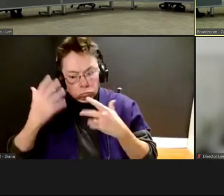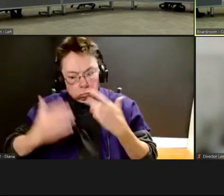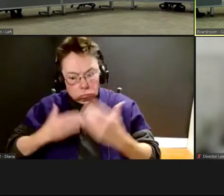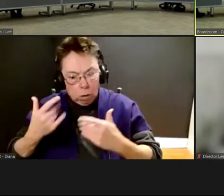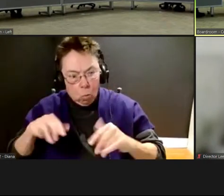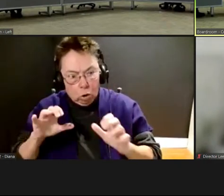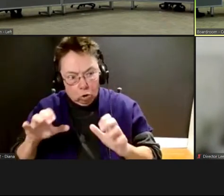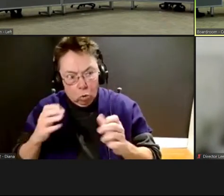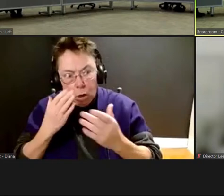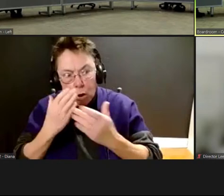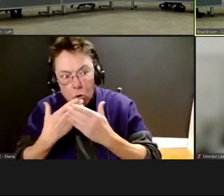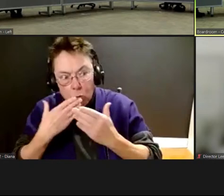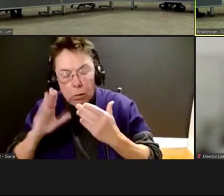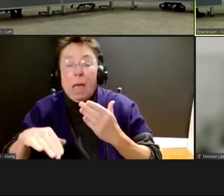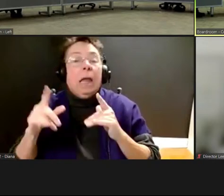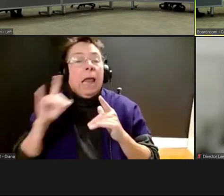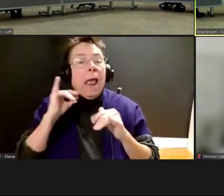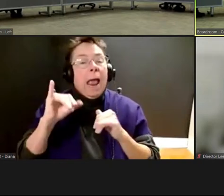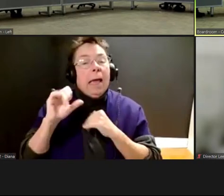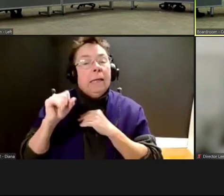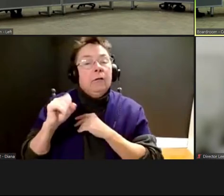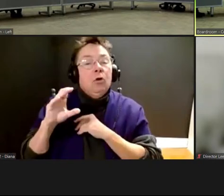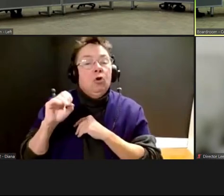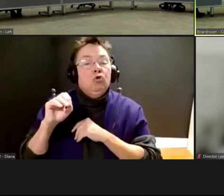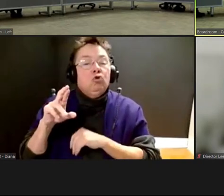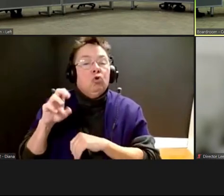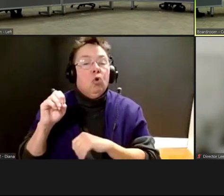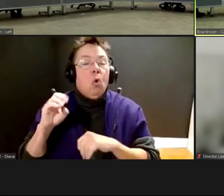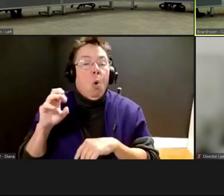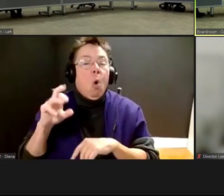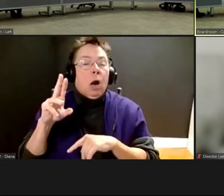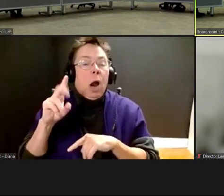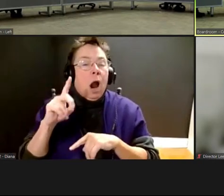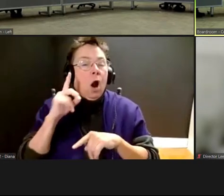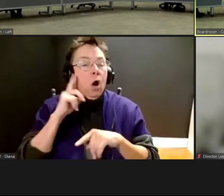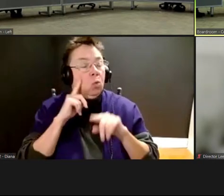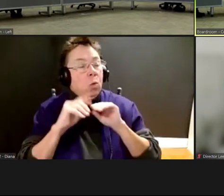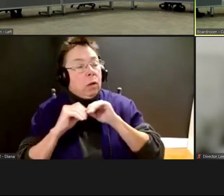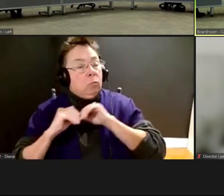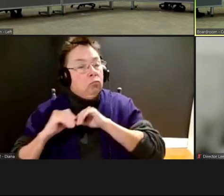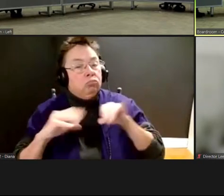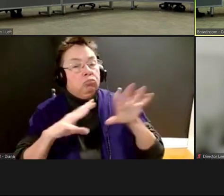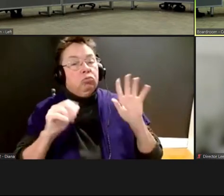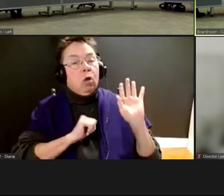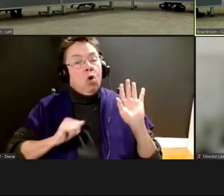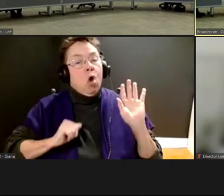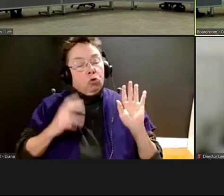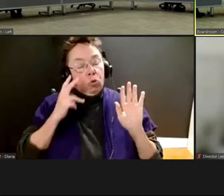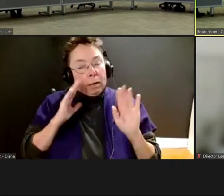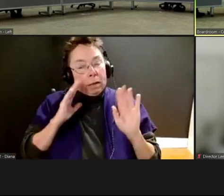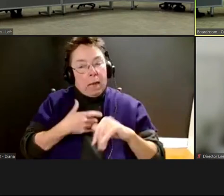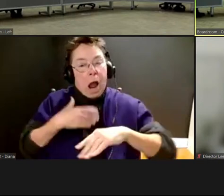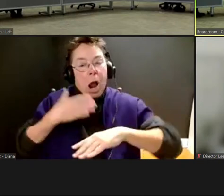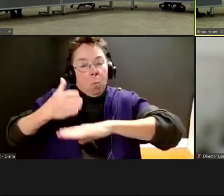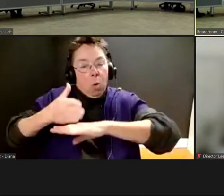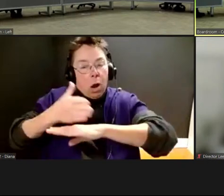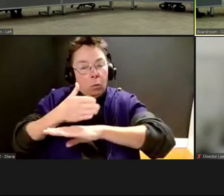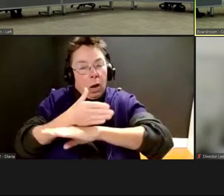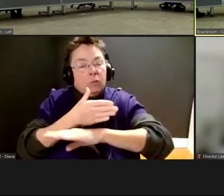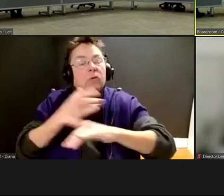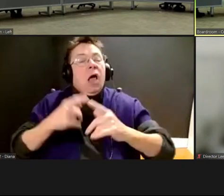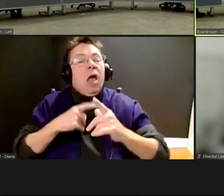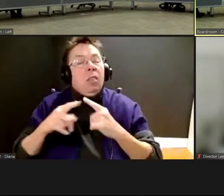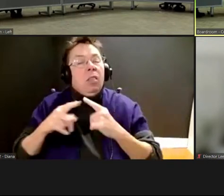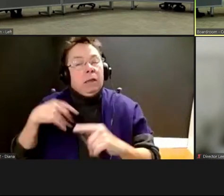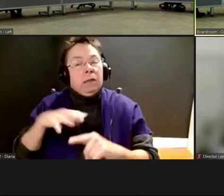shared with the board. It will also be transmitted to all the Aldermen so that they can see the progress that we're making, along with follow-ups by my staff